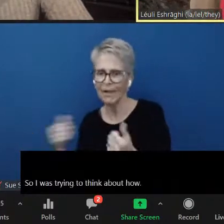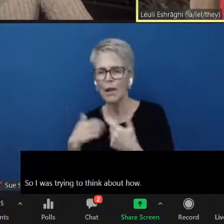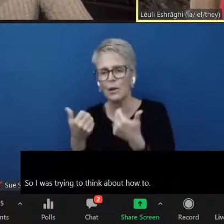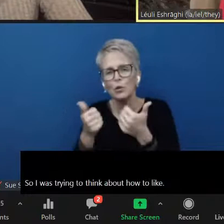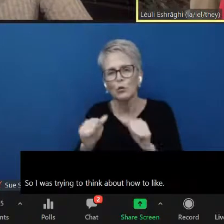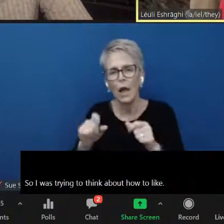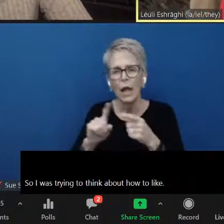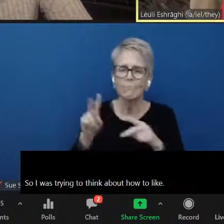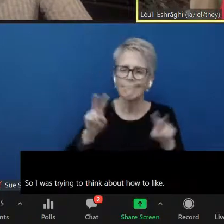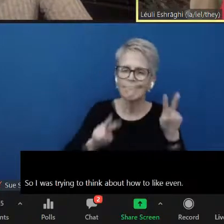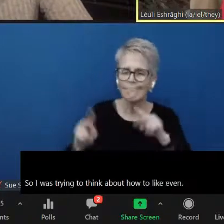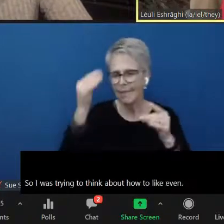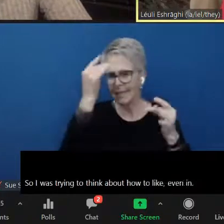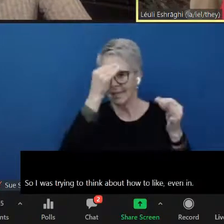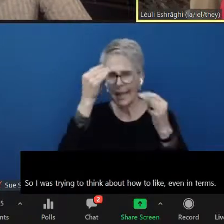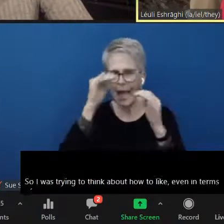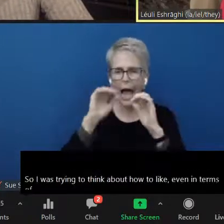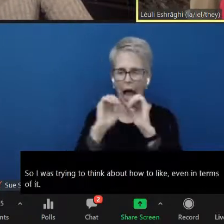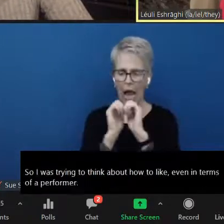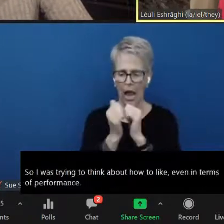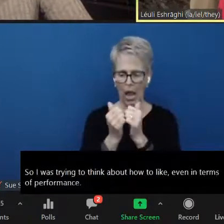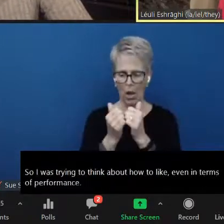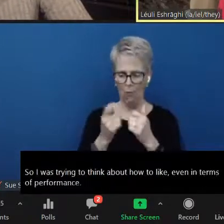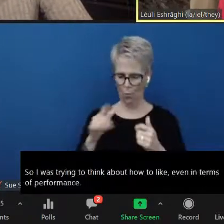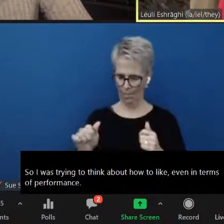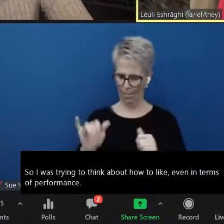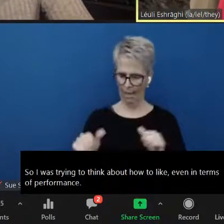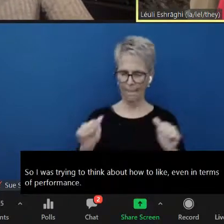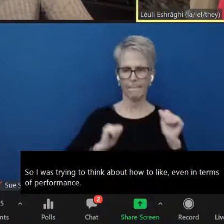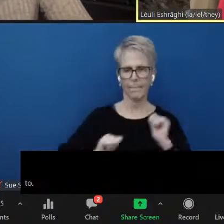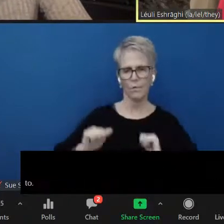to, like, even in terms of a performance,